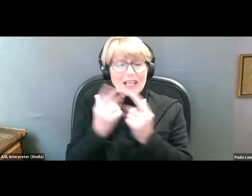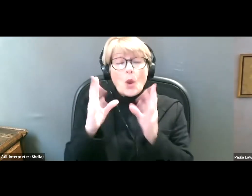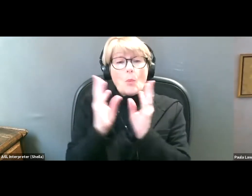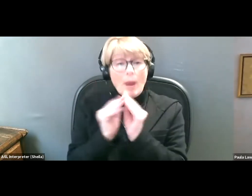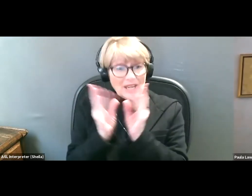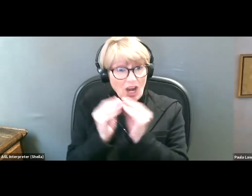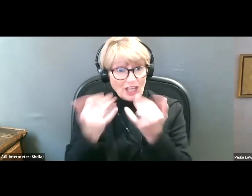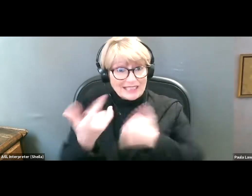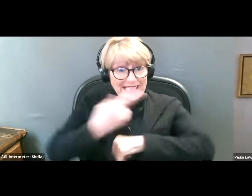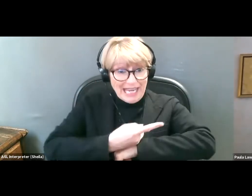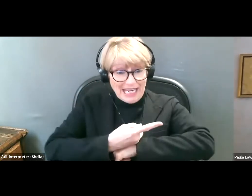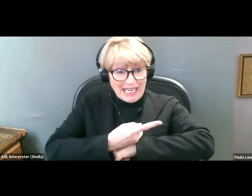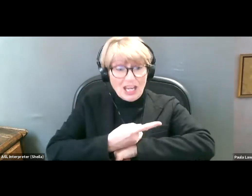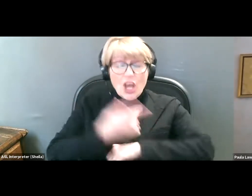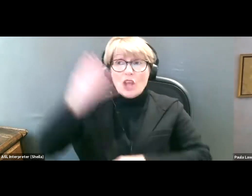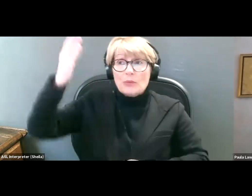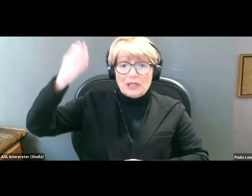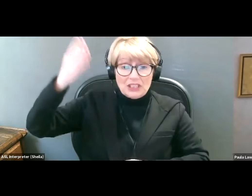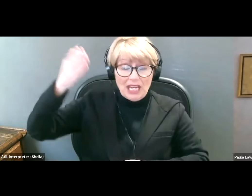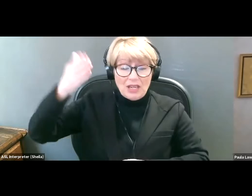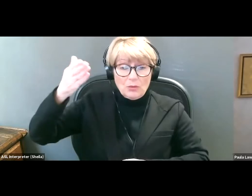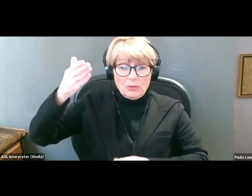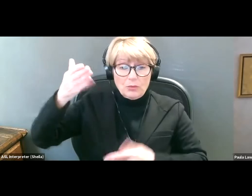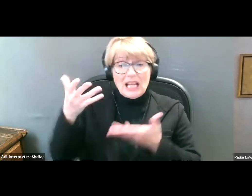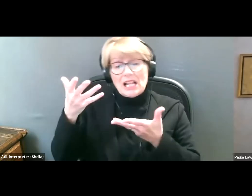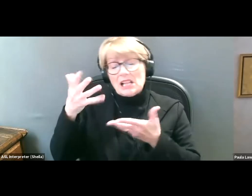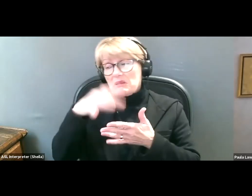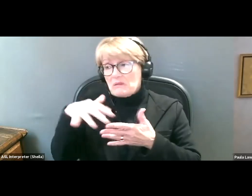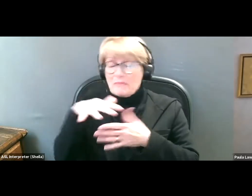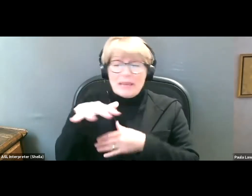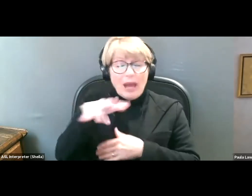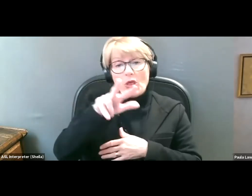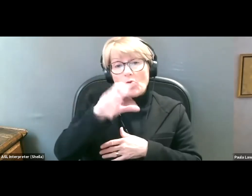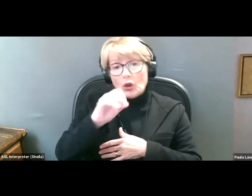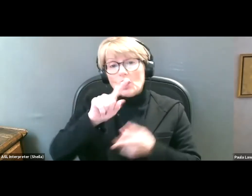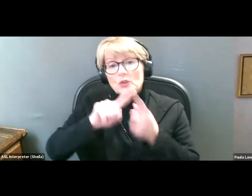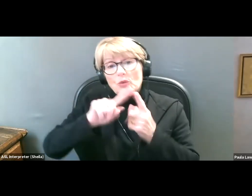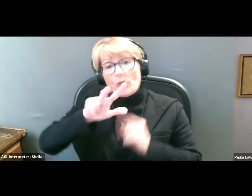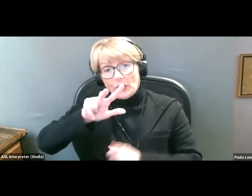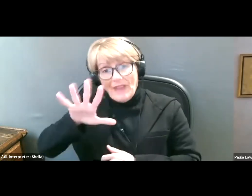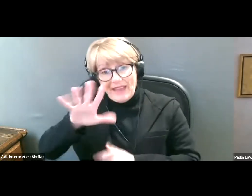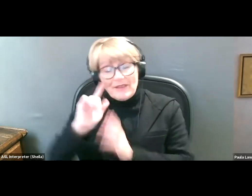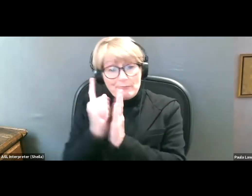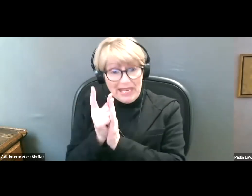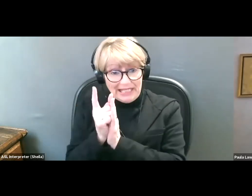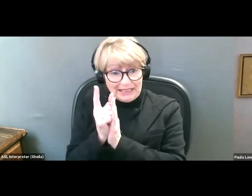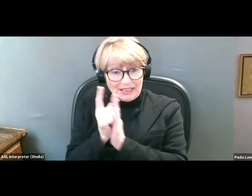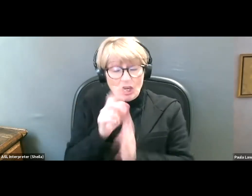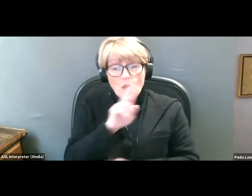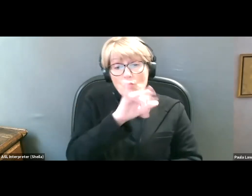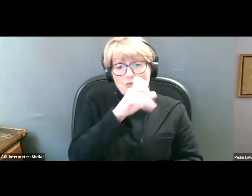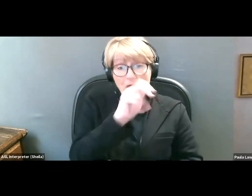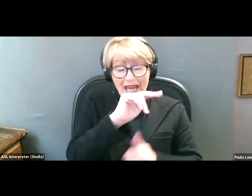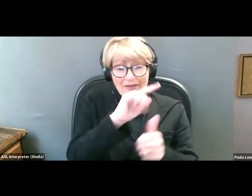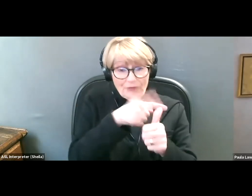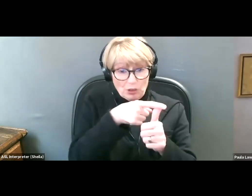will include about 30 to 35 minutes. It will be Ryan Talley will be